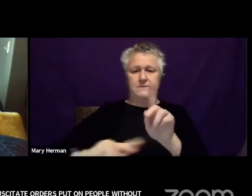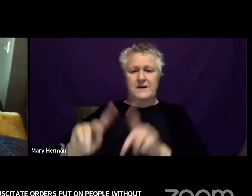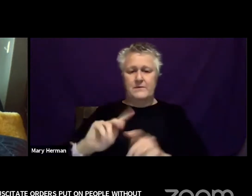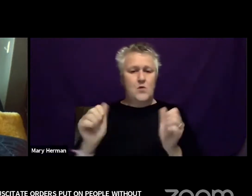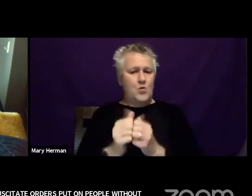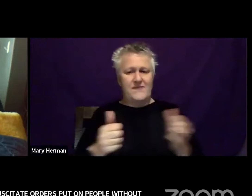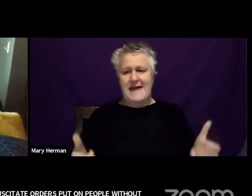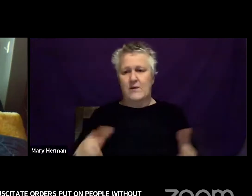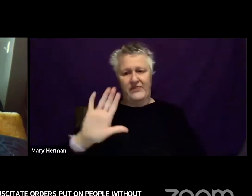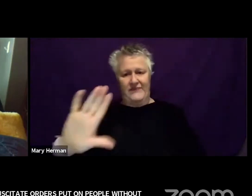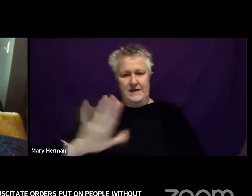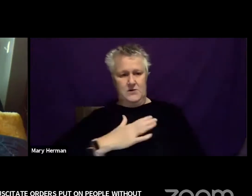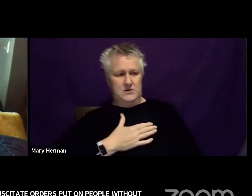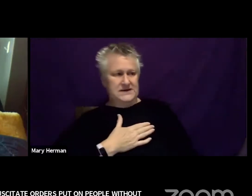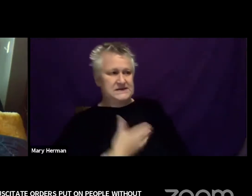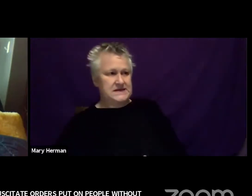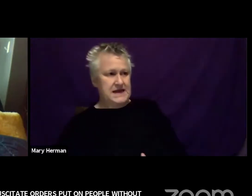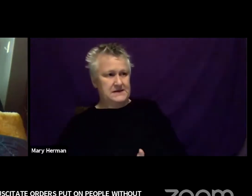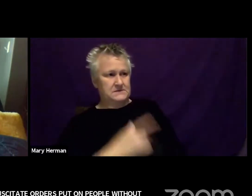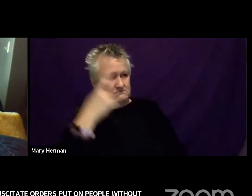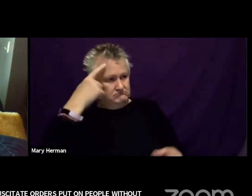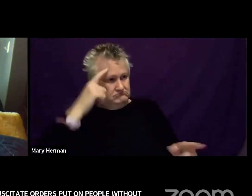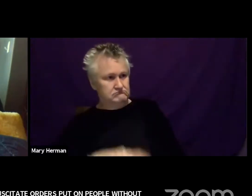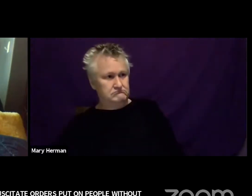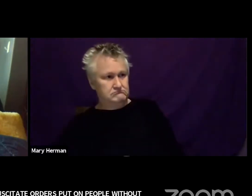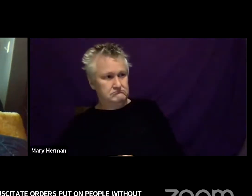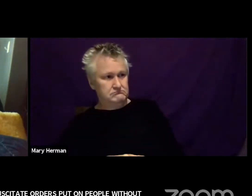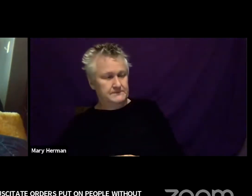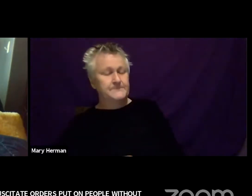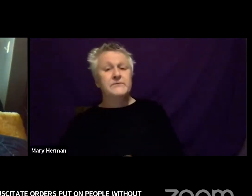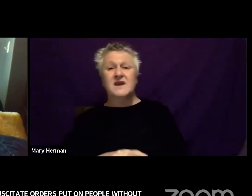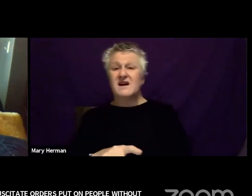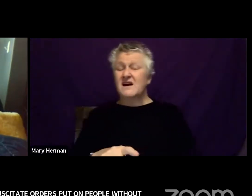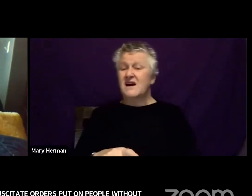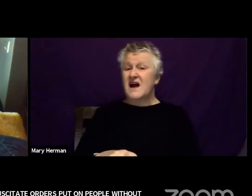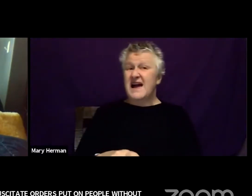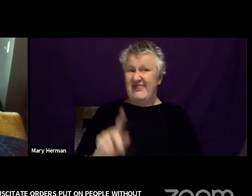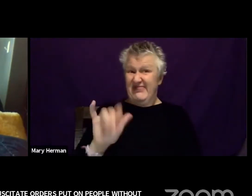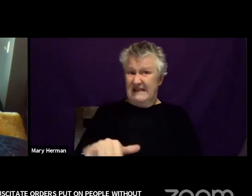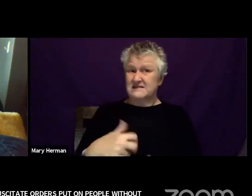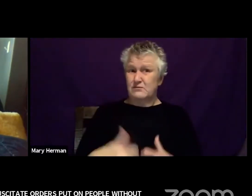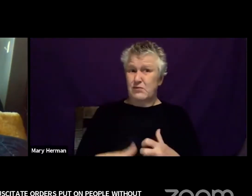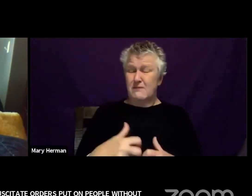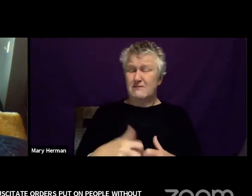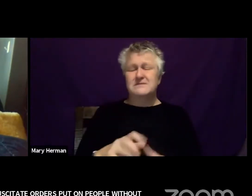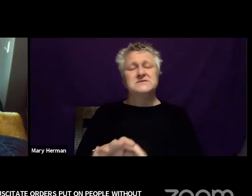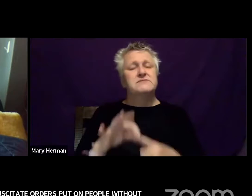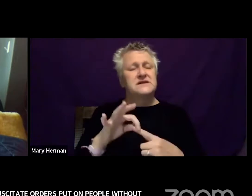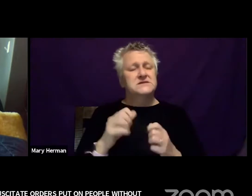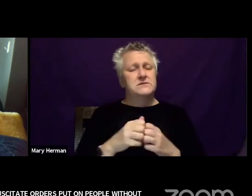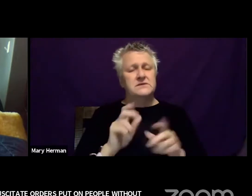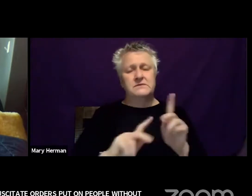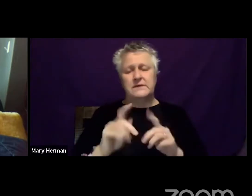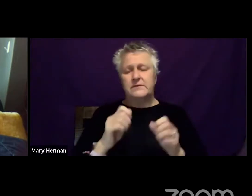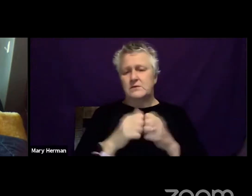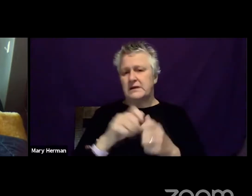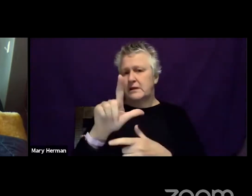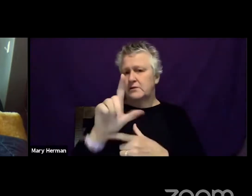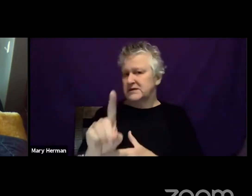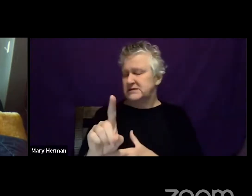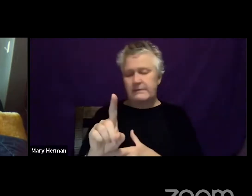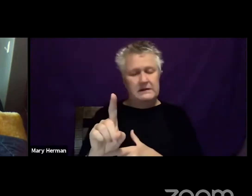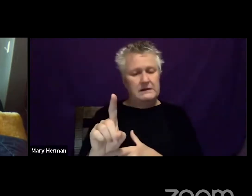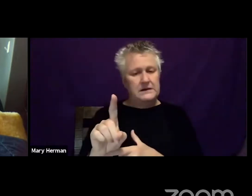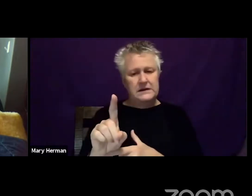issue during the pandemic, especially people with learning disabilities have discovered, and